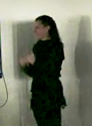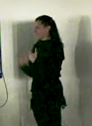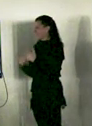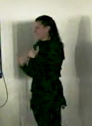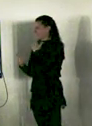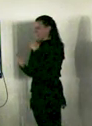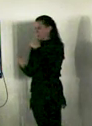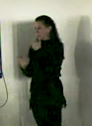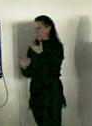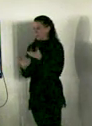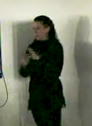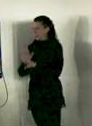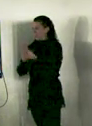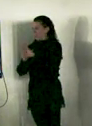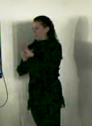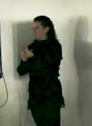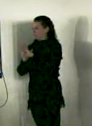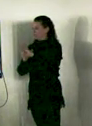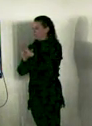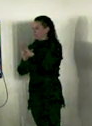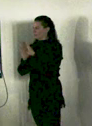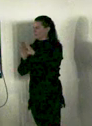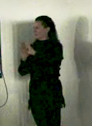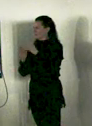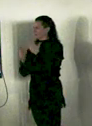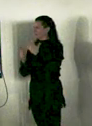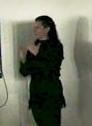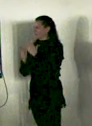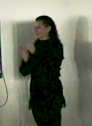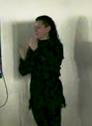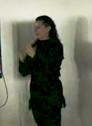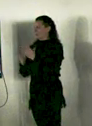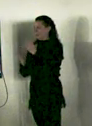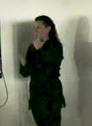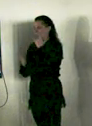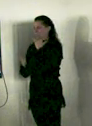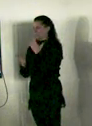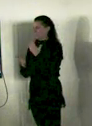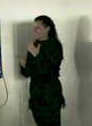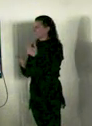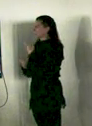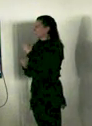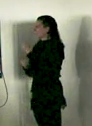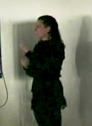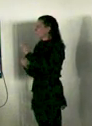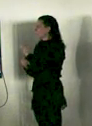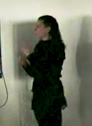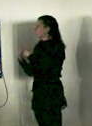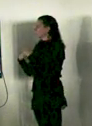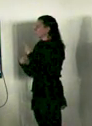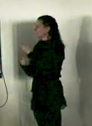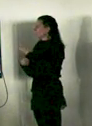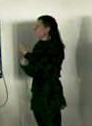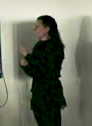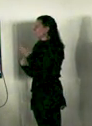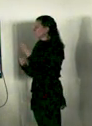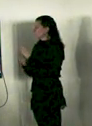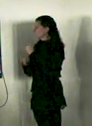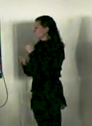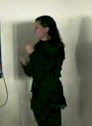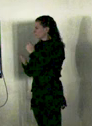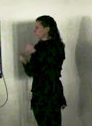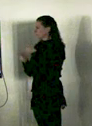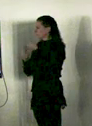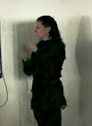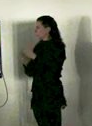protagonist is or what they look like. And that's a decent argument, actually. It's really hard to argue against that.